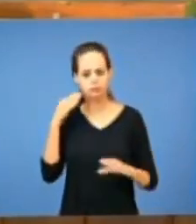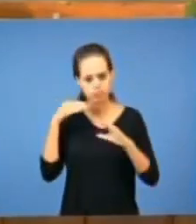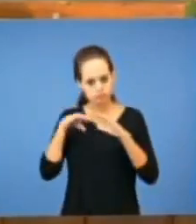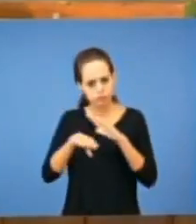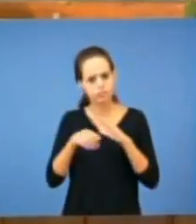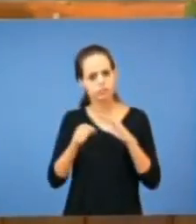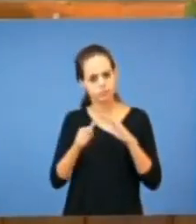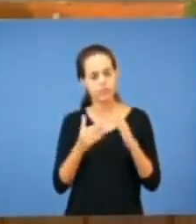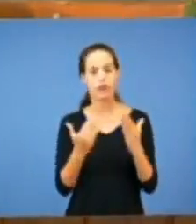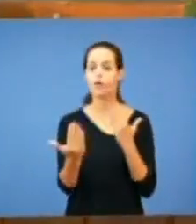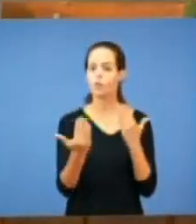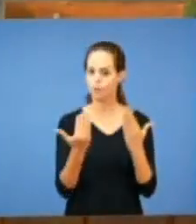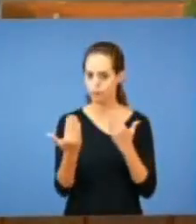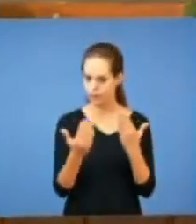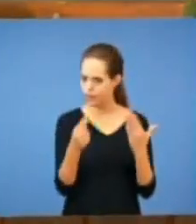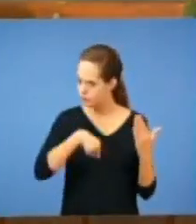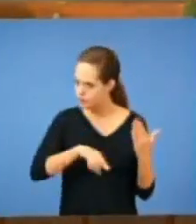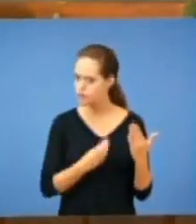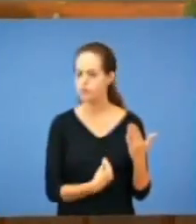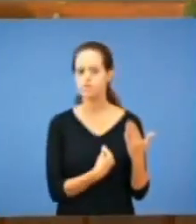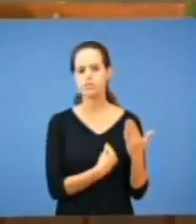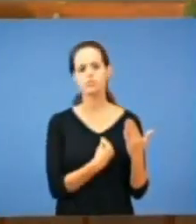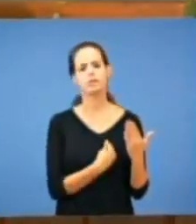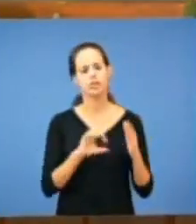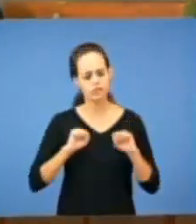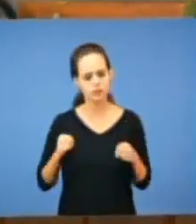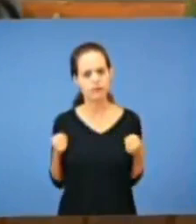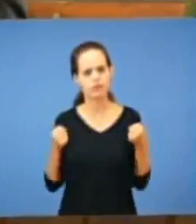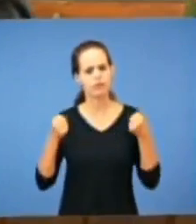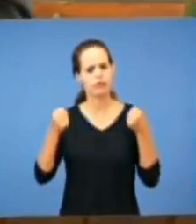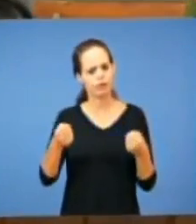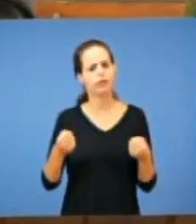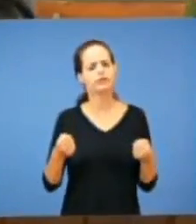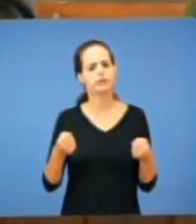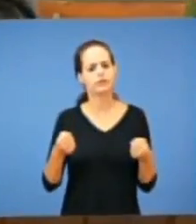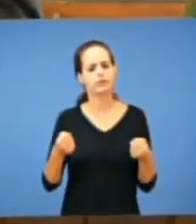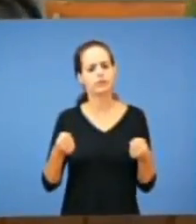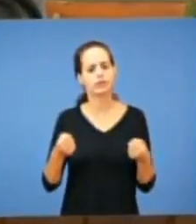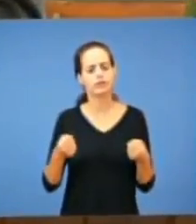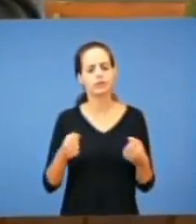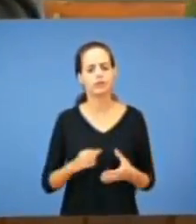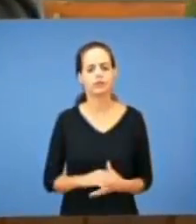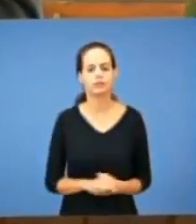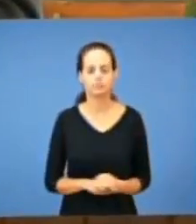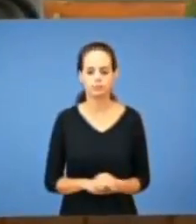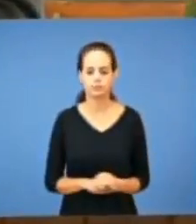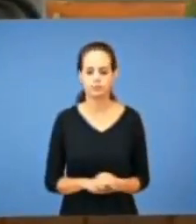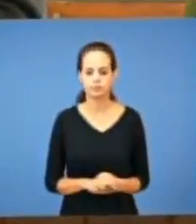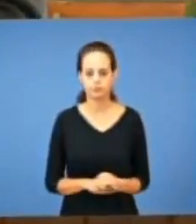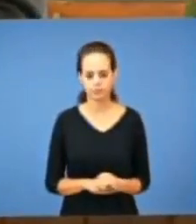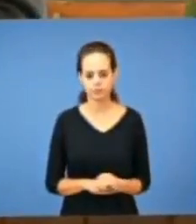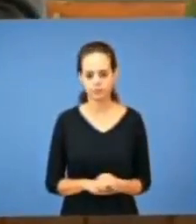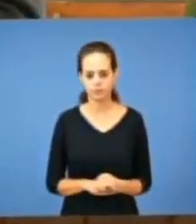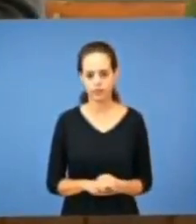You have to have a bank account. The money falls on your bank account every day, and then you need to know.